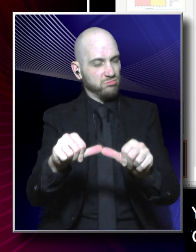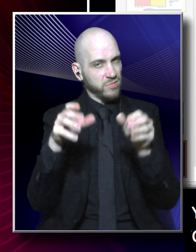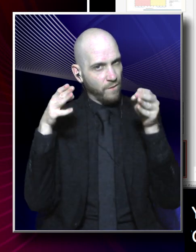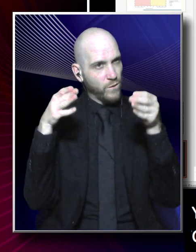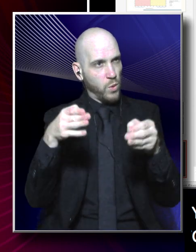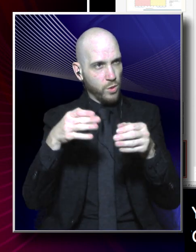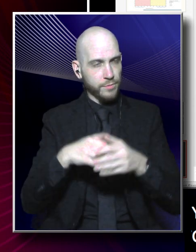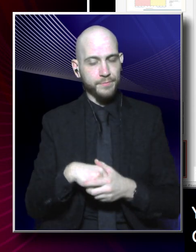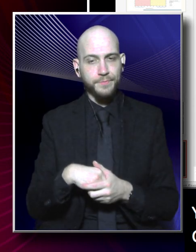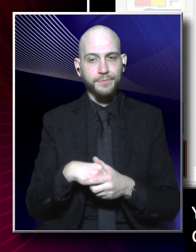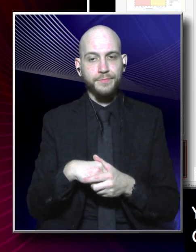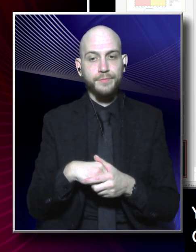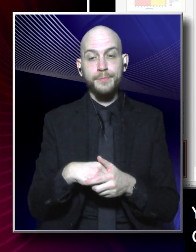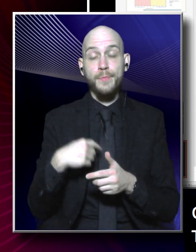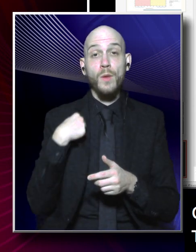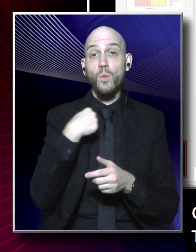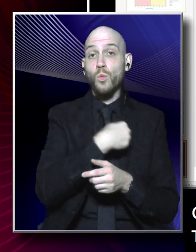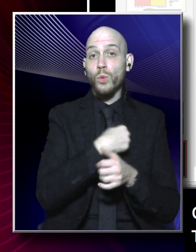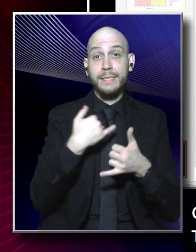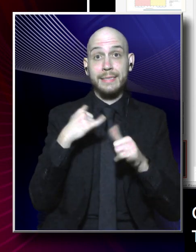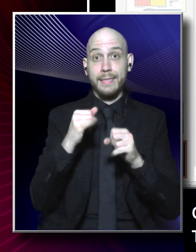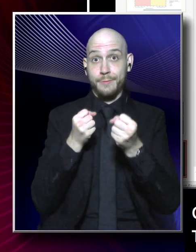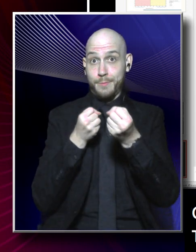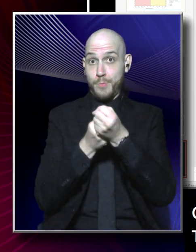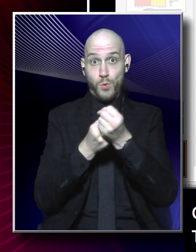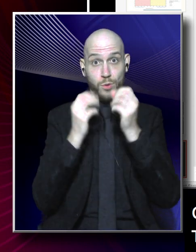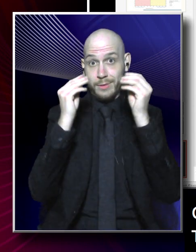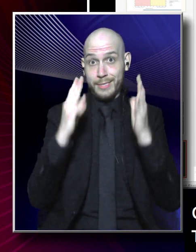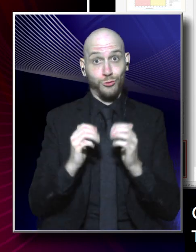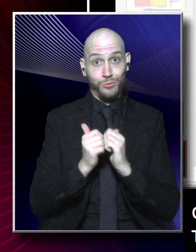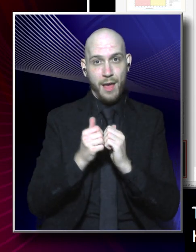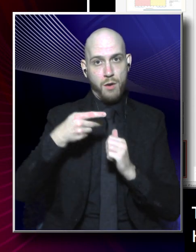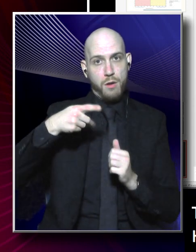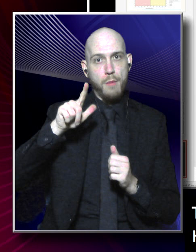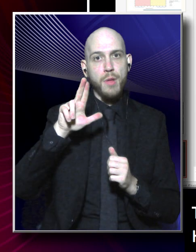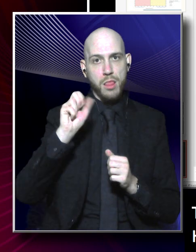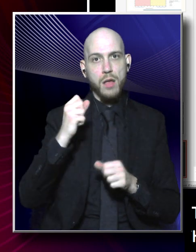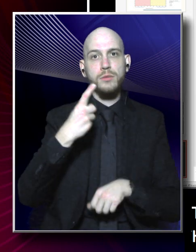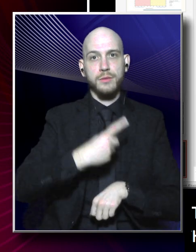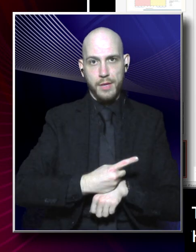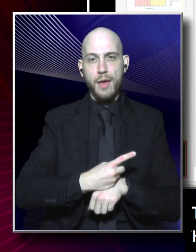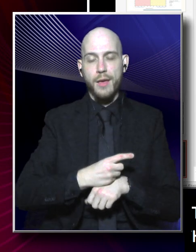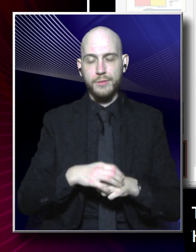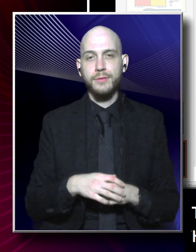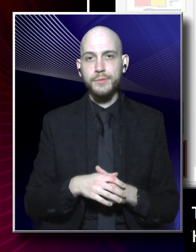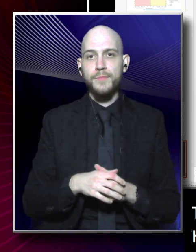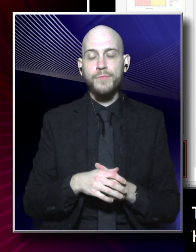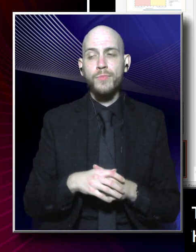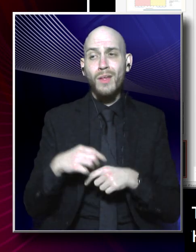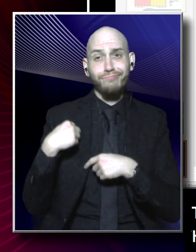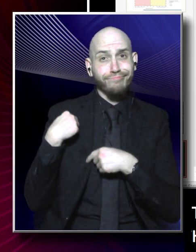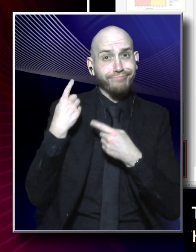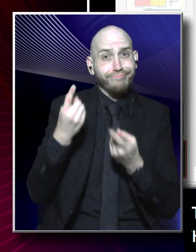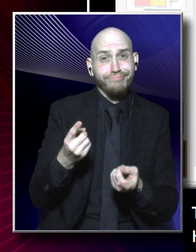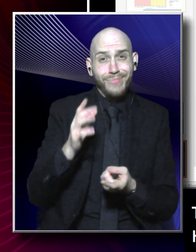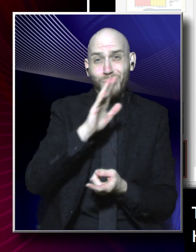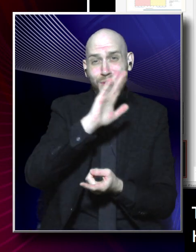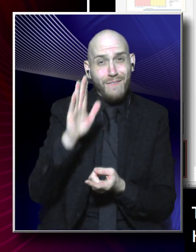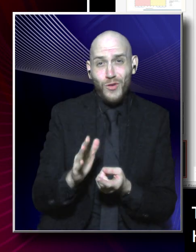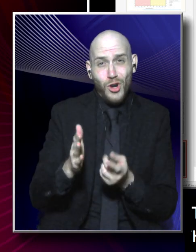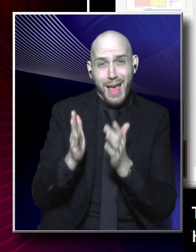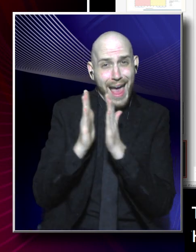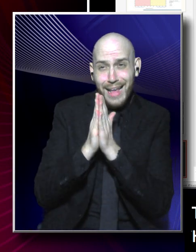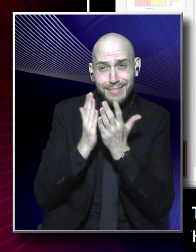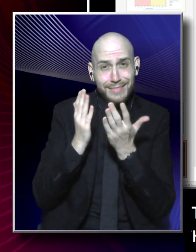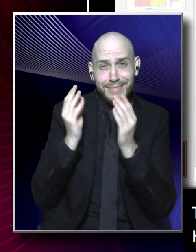the teachers through their plus days. In the past, we have never asked so much of our teachers. They truly have a lot